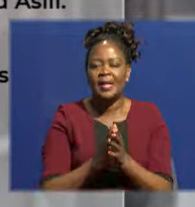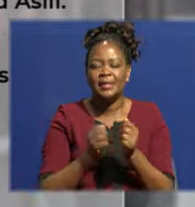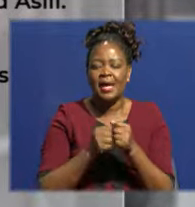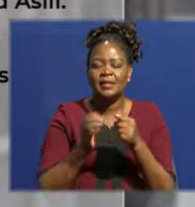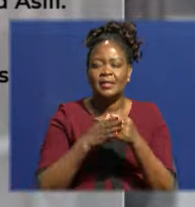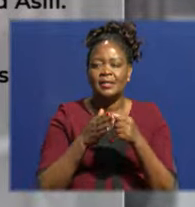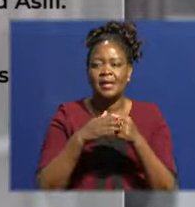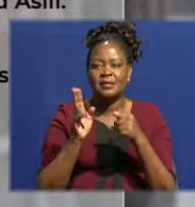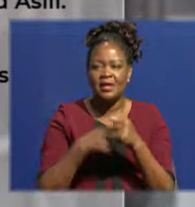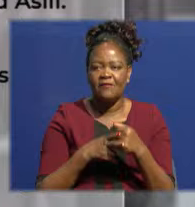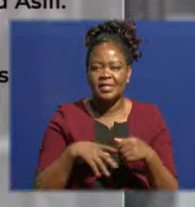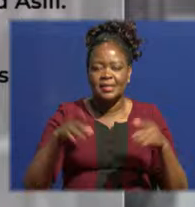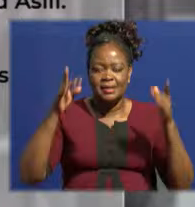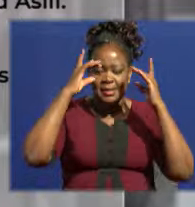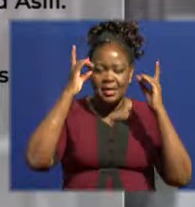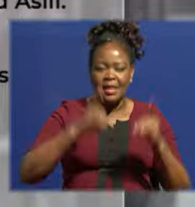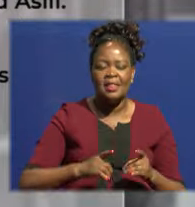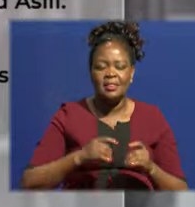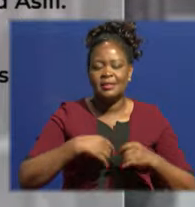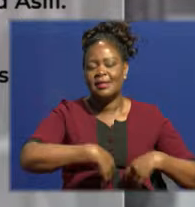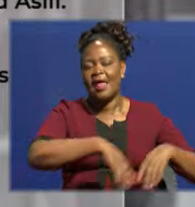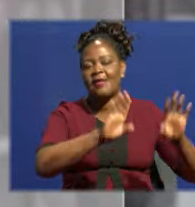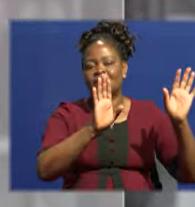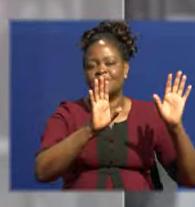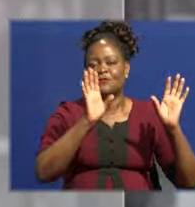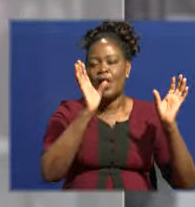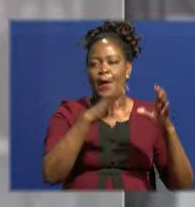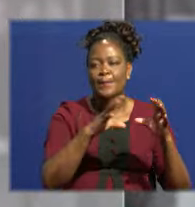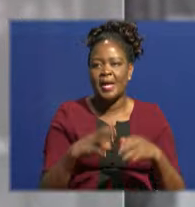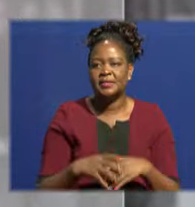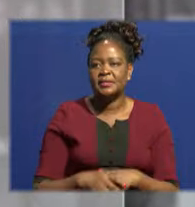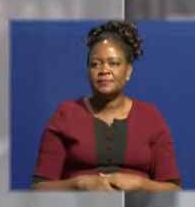1997, Karume decided to abandon the party.